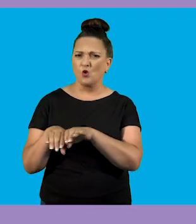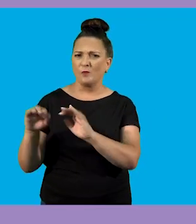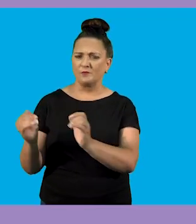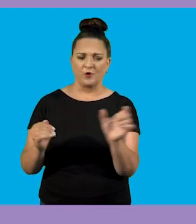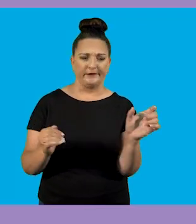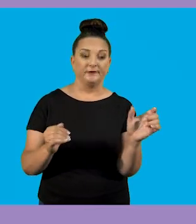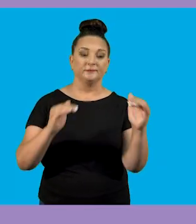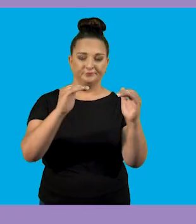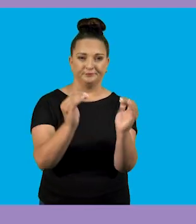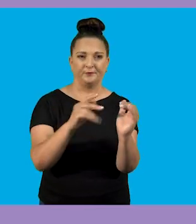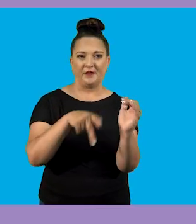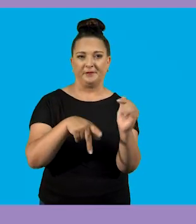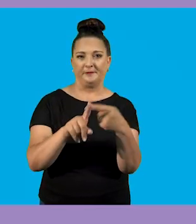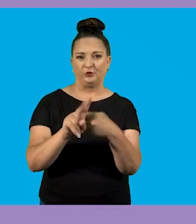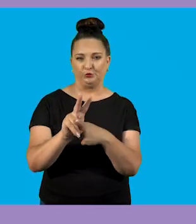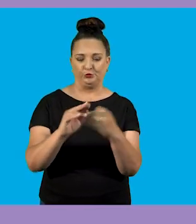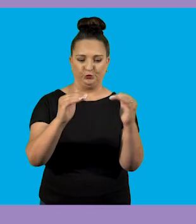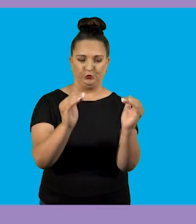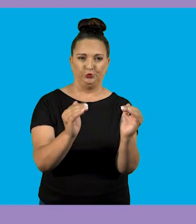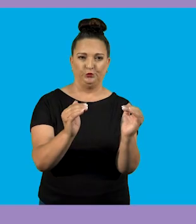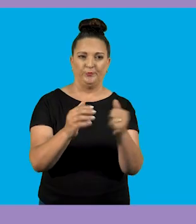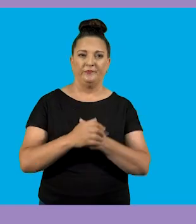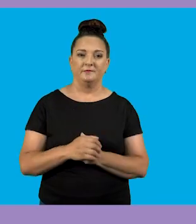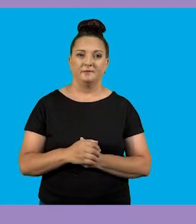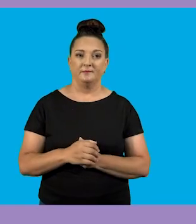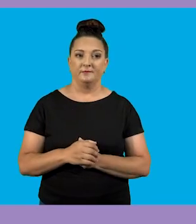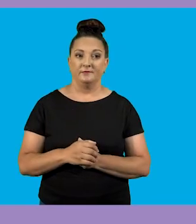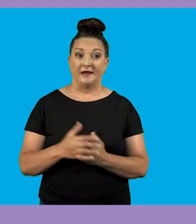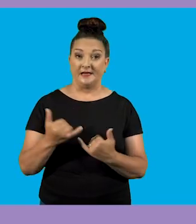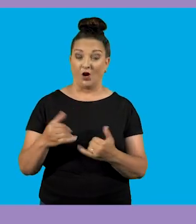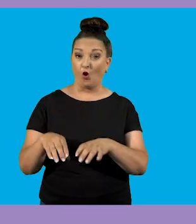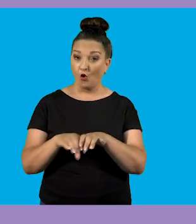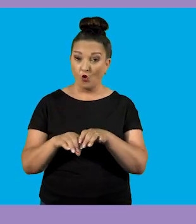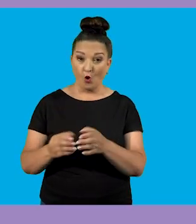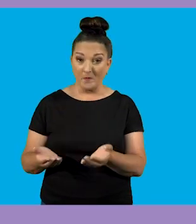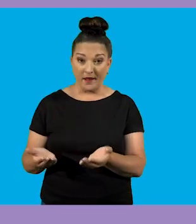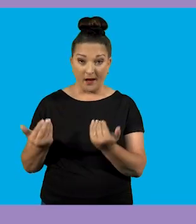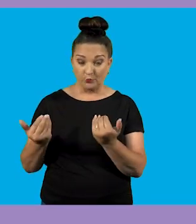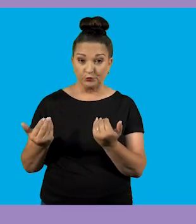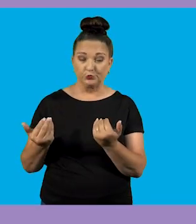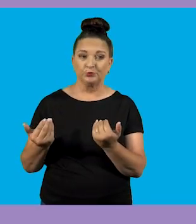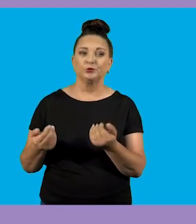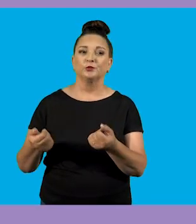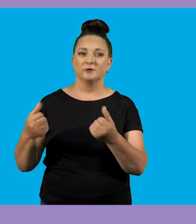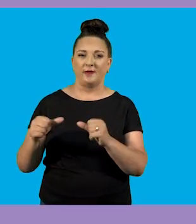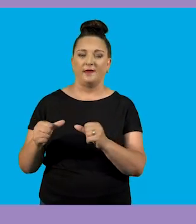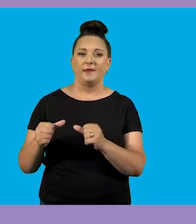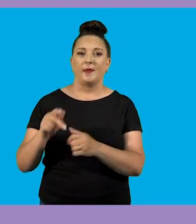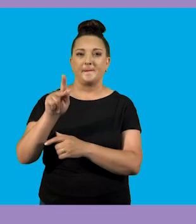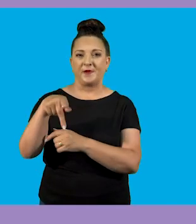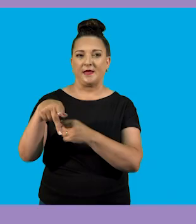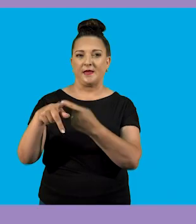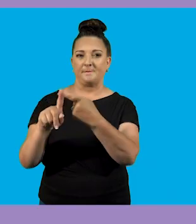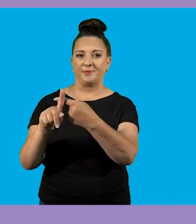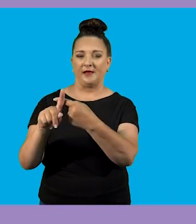of p plus 2. And then when we take out that common bracket in each of those terms, we are left with